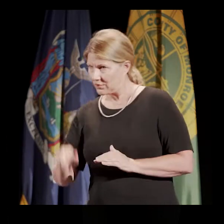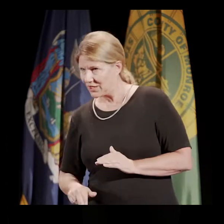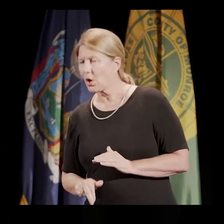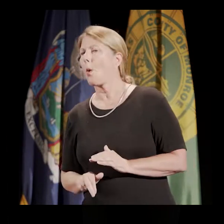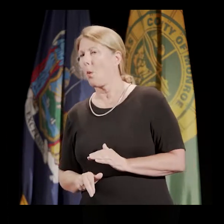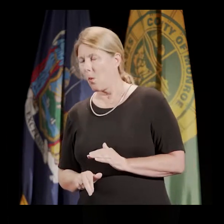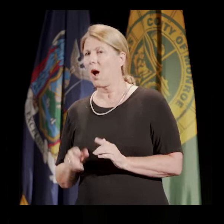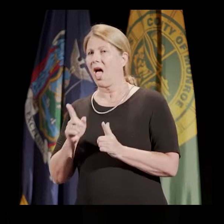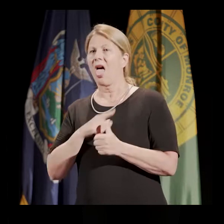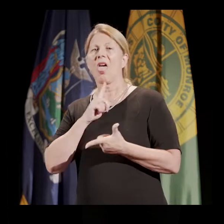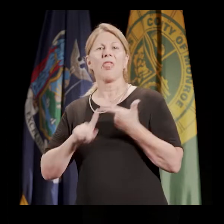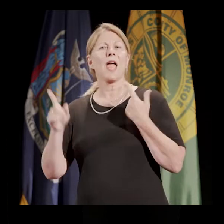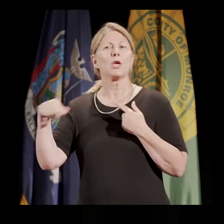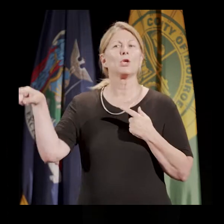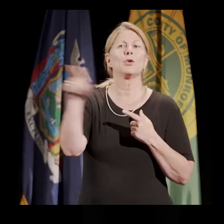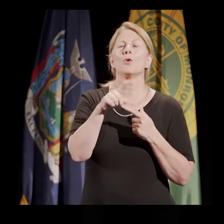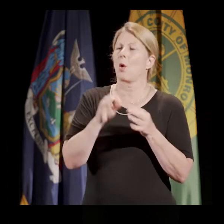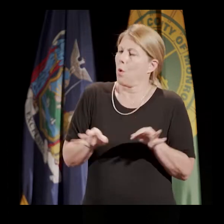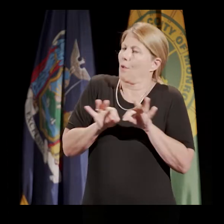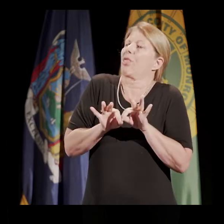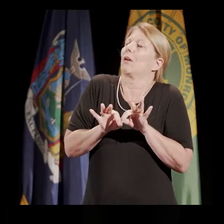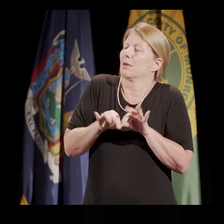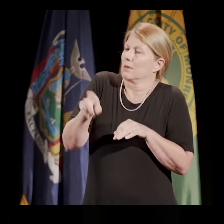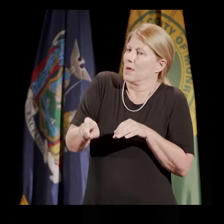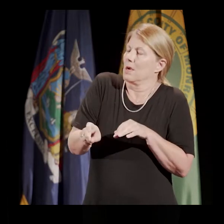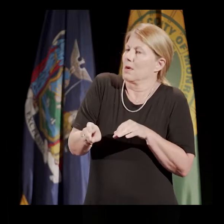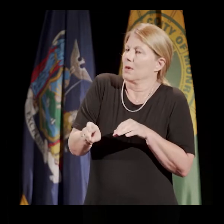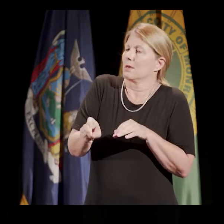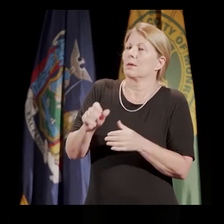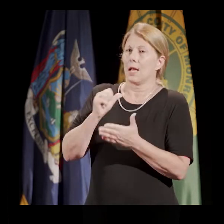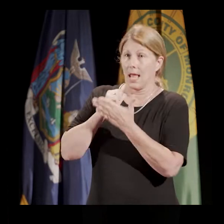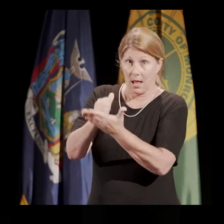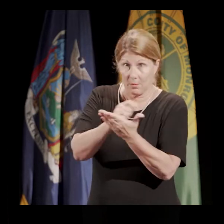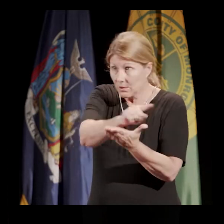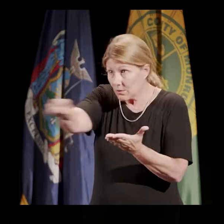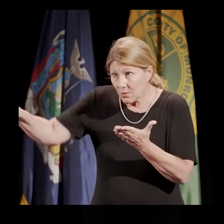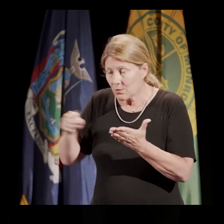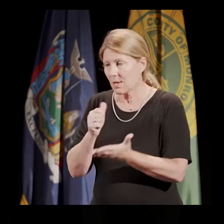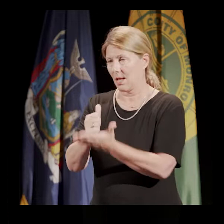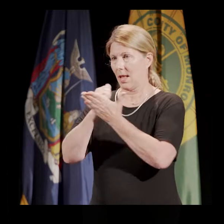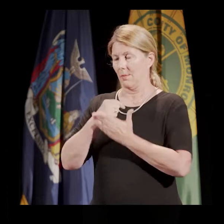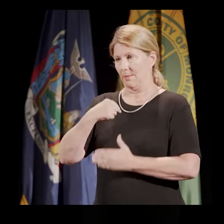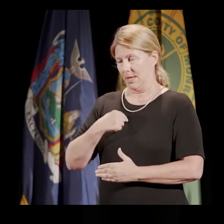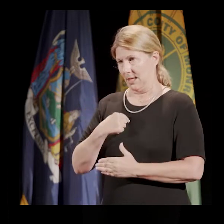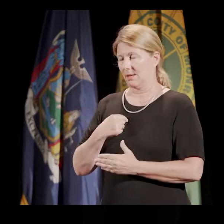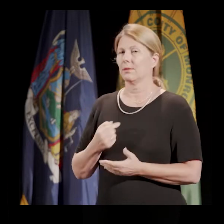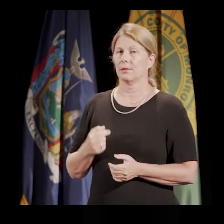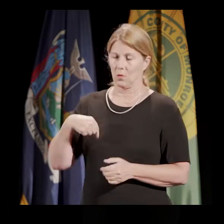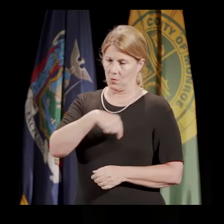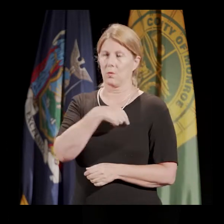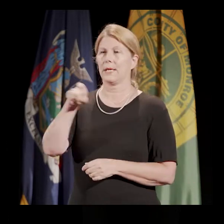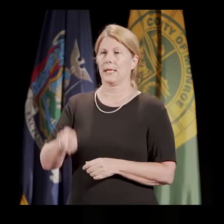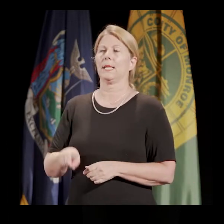deserves, I'm going to need your help and all the folks that are out listening to this. We need your help. I